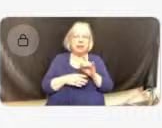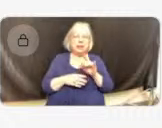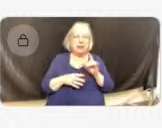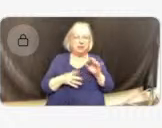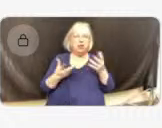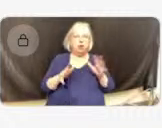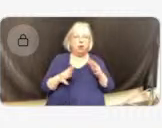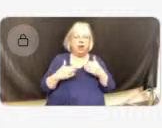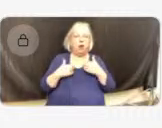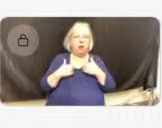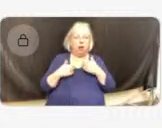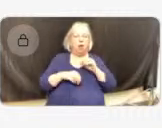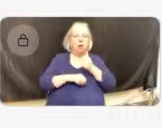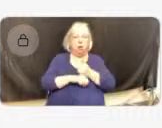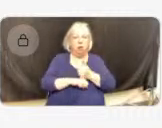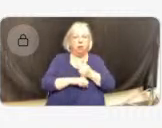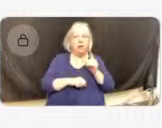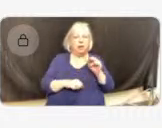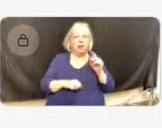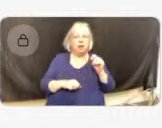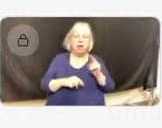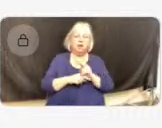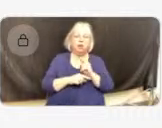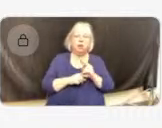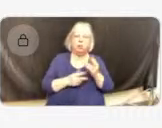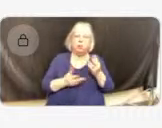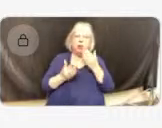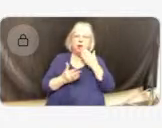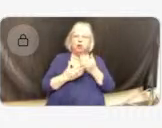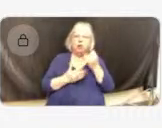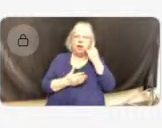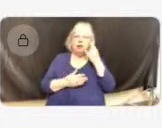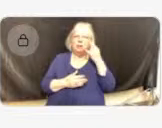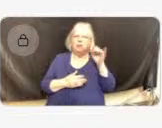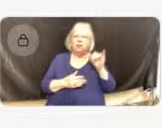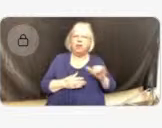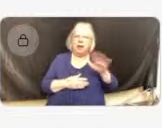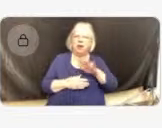lot, and the use for this land probably be a good idea for that area.